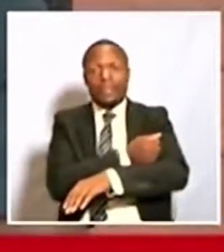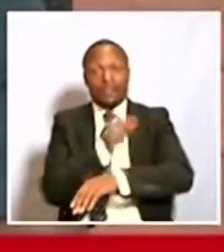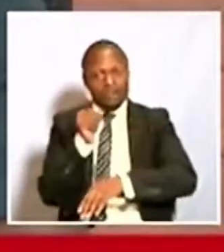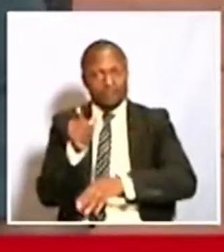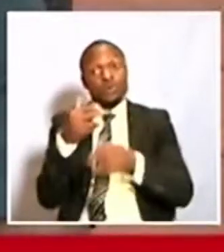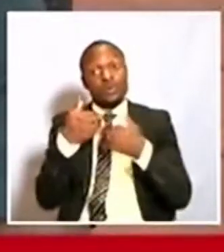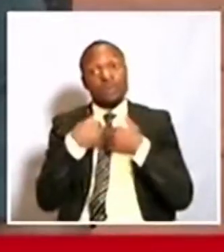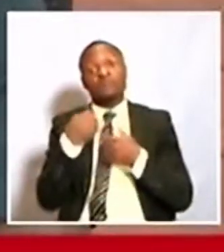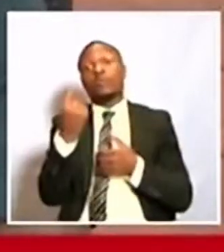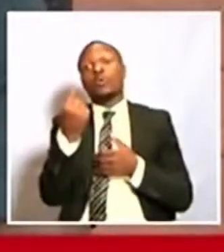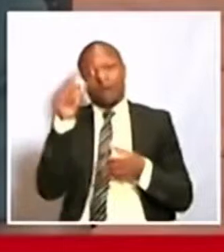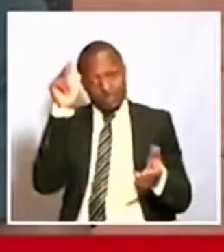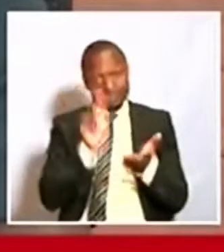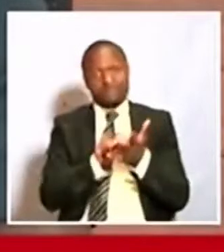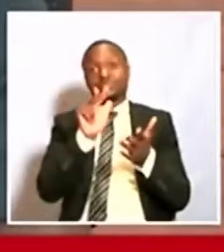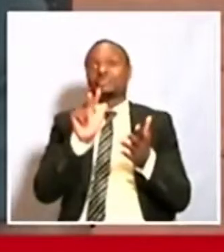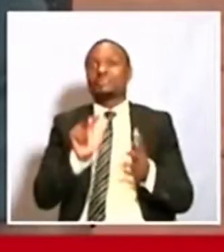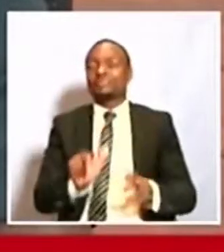one signature.